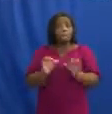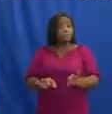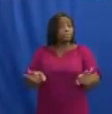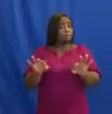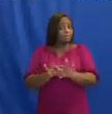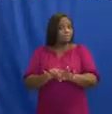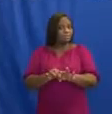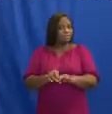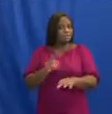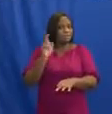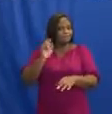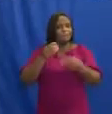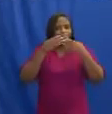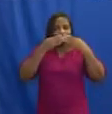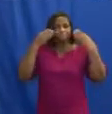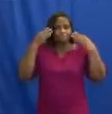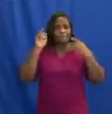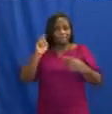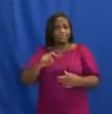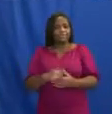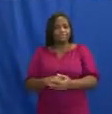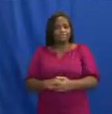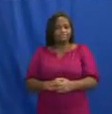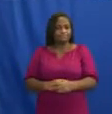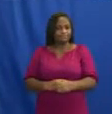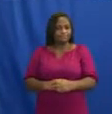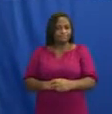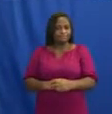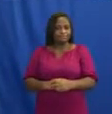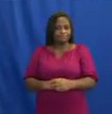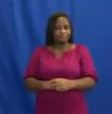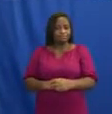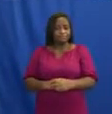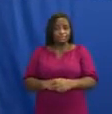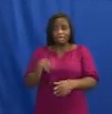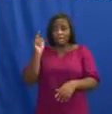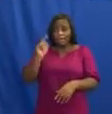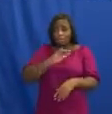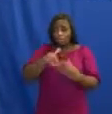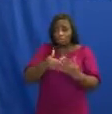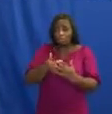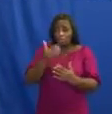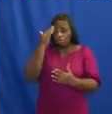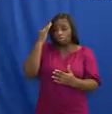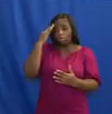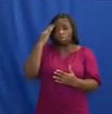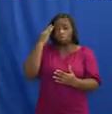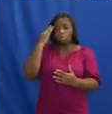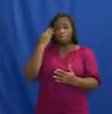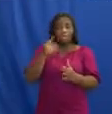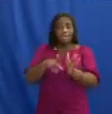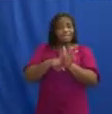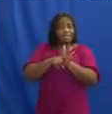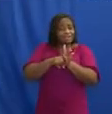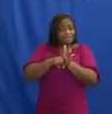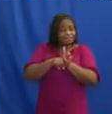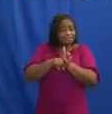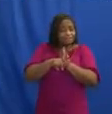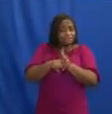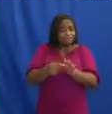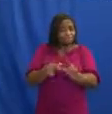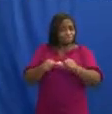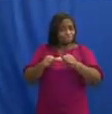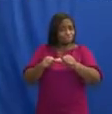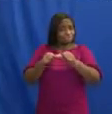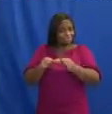importantly, wear our masks. We must remember that the virus continues to